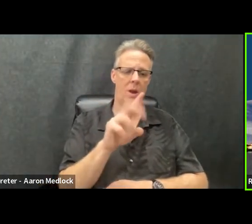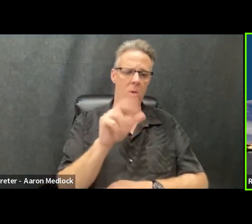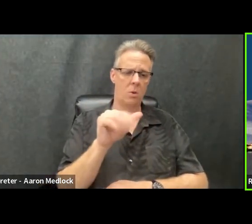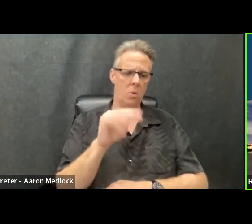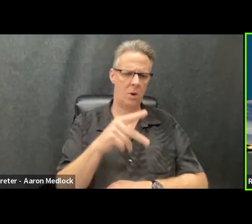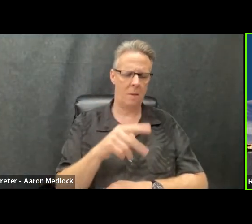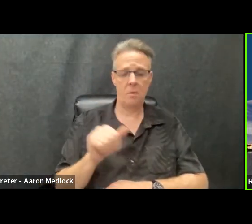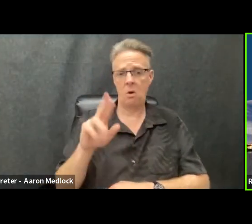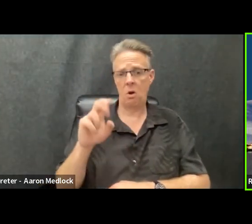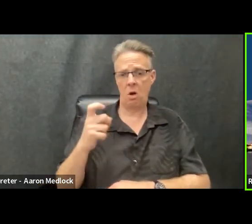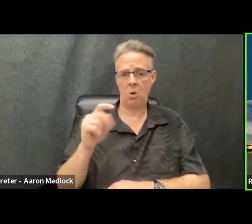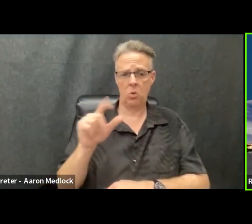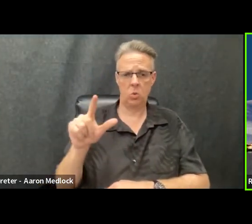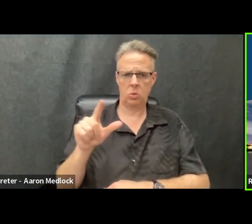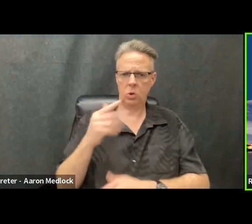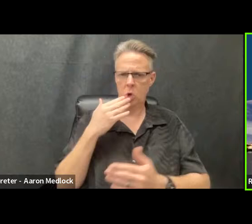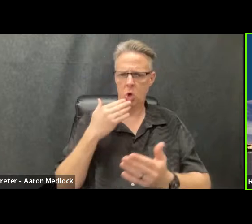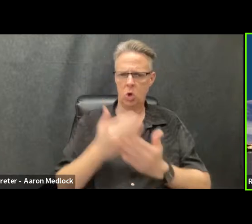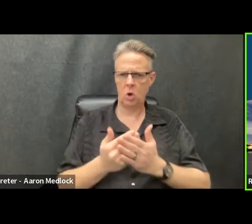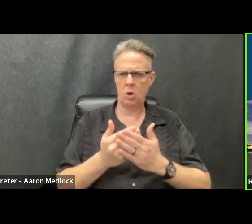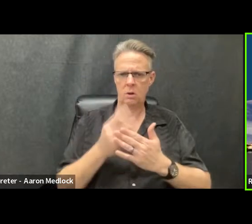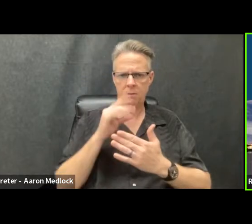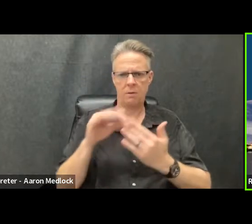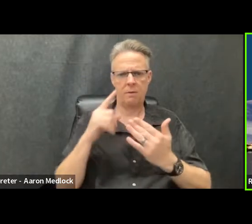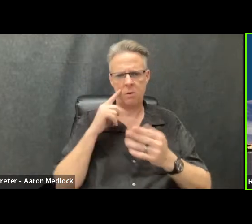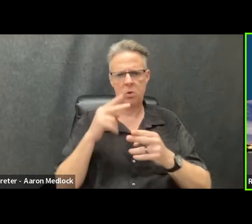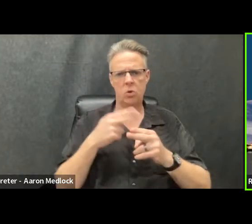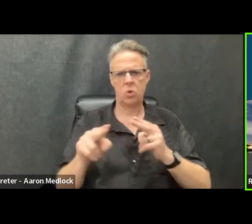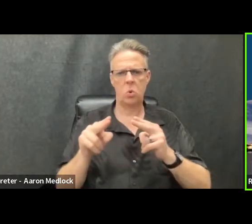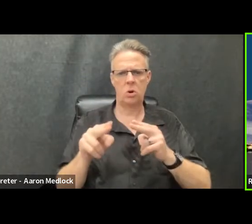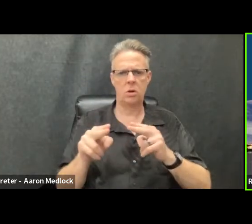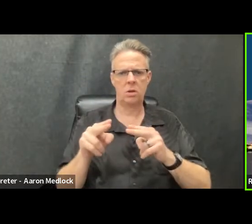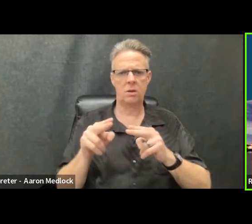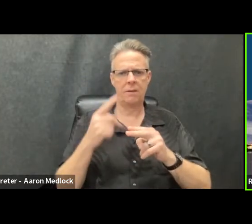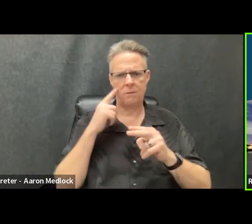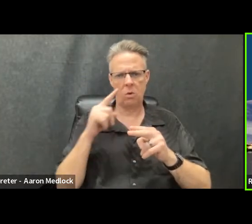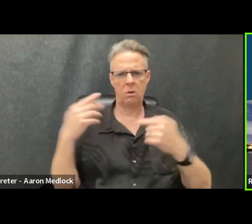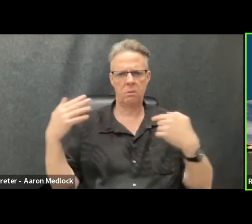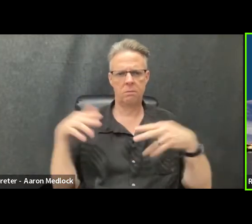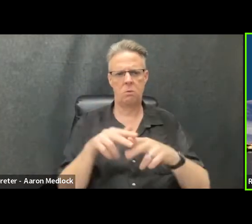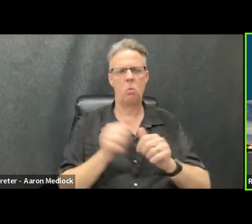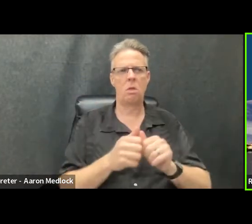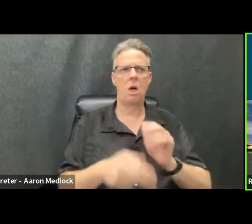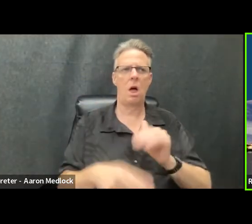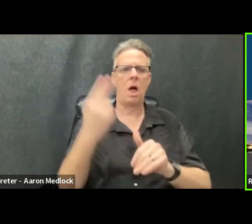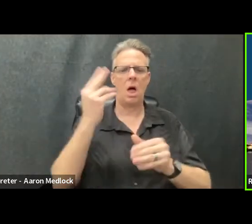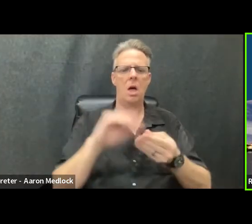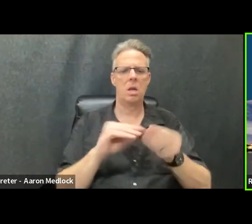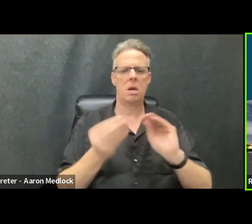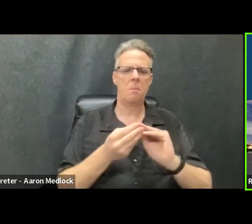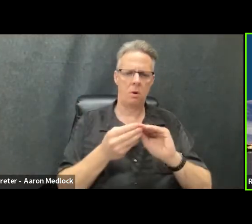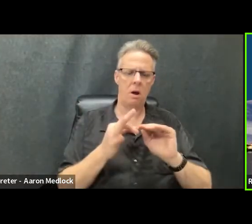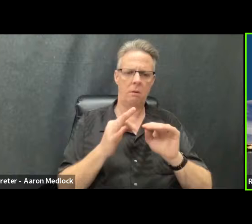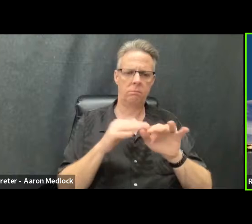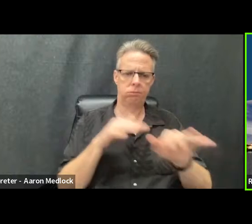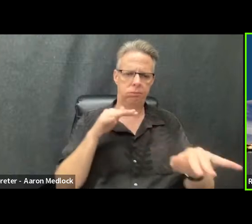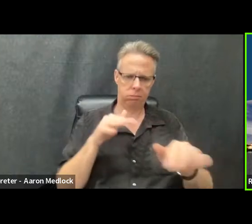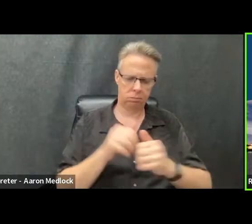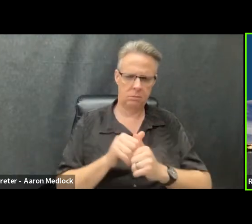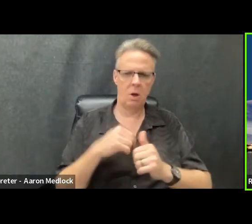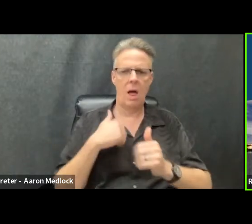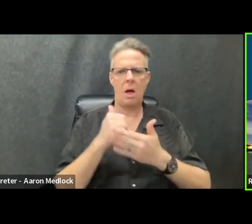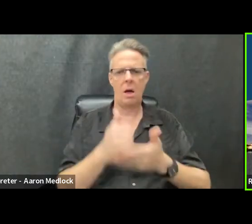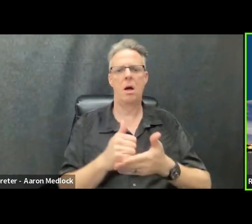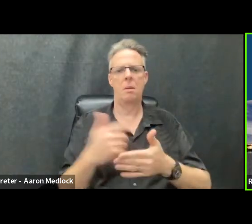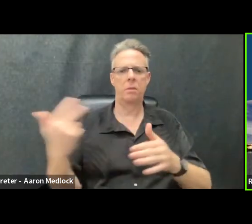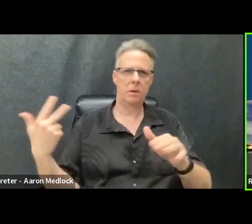very good feature for short interchange spacing with high volumes. That's what they're trying to do, is help you kind of get